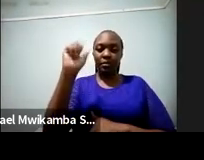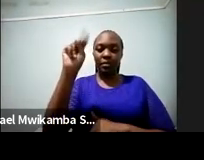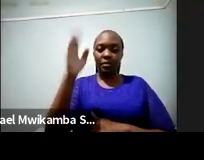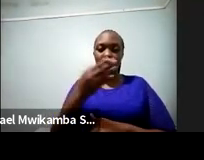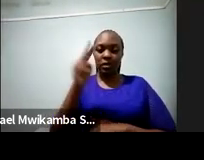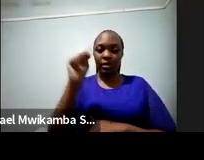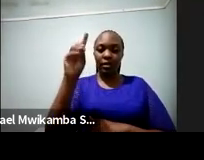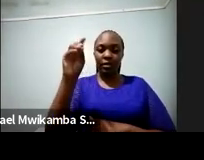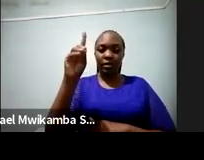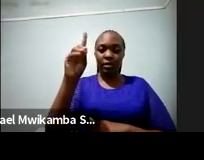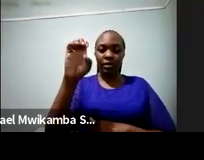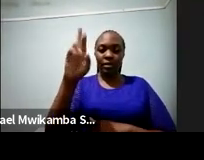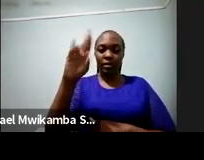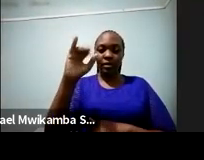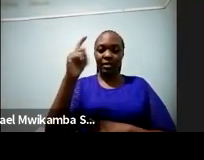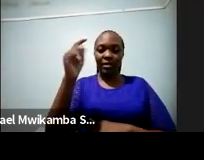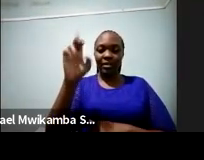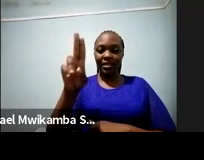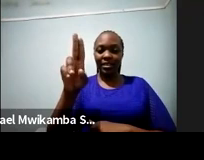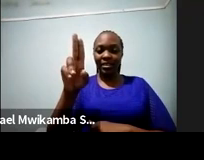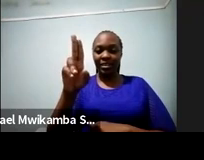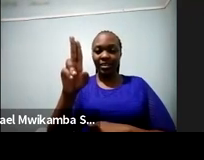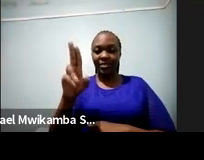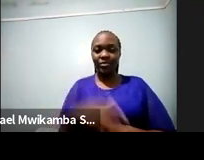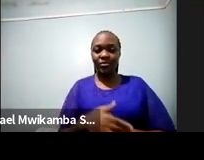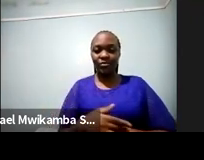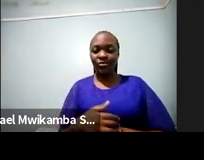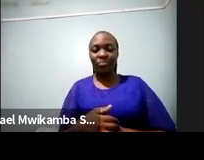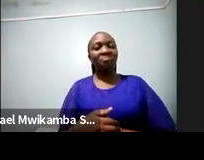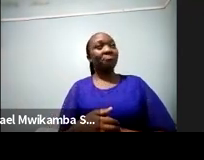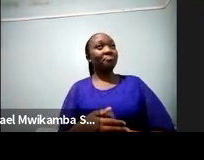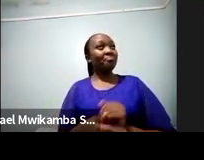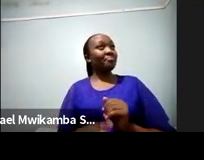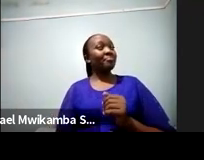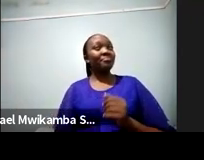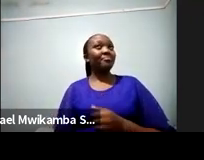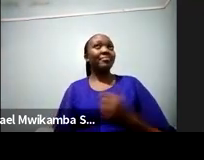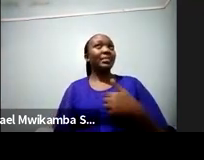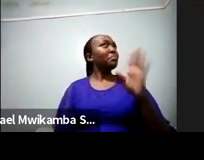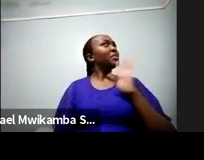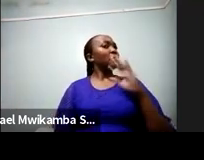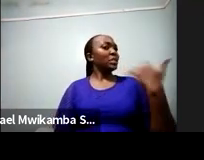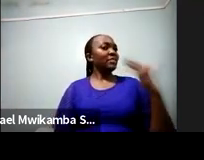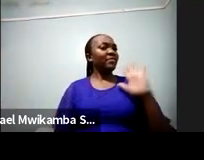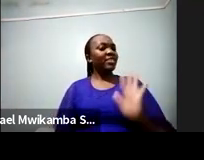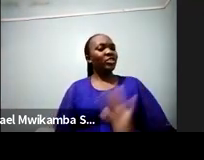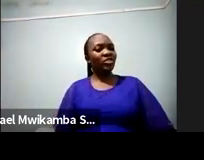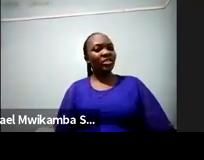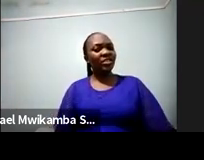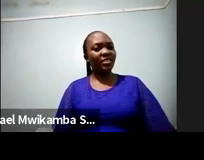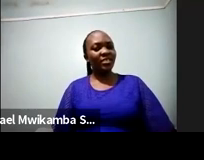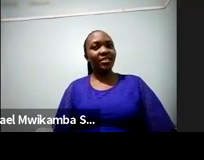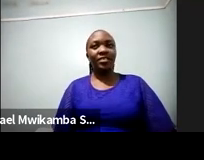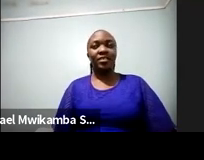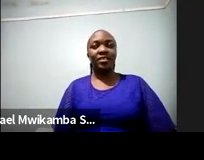I'm the one who spoke about special purpose vehicles, so. Oh, sorry. Then I'm looking for